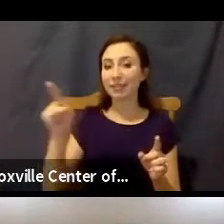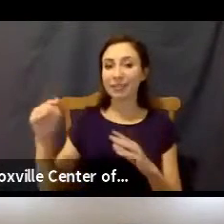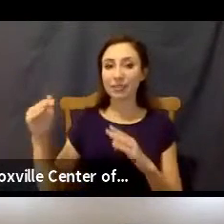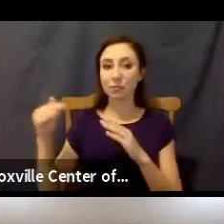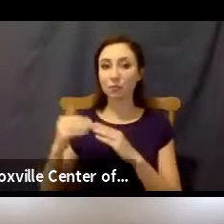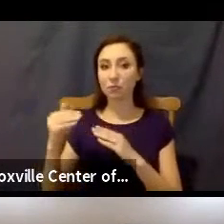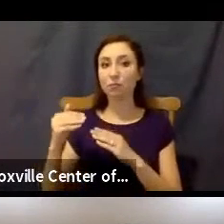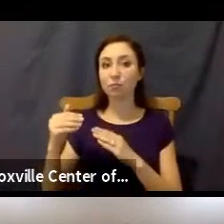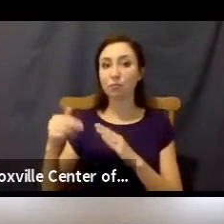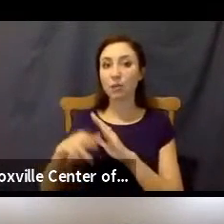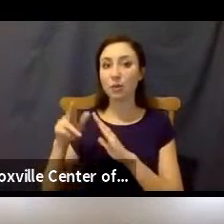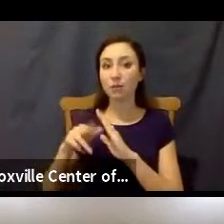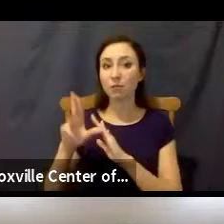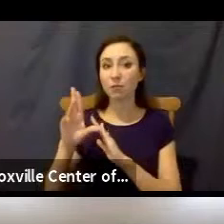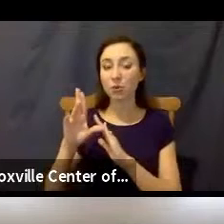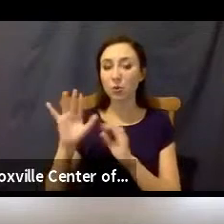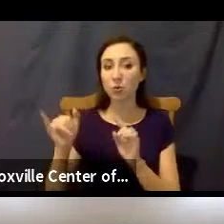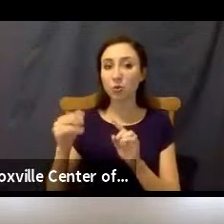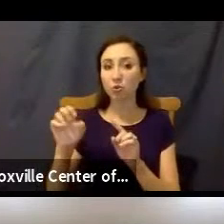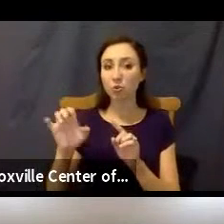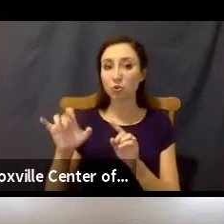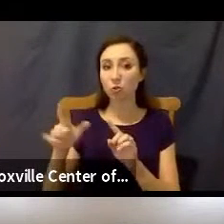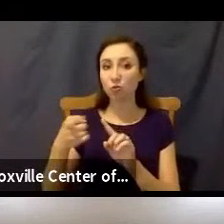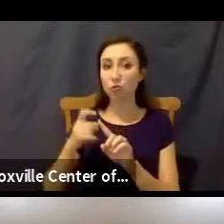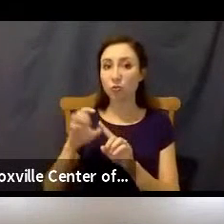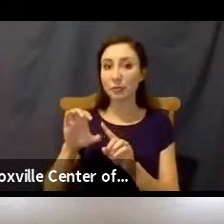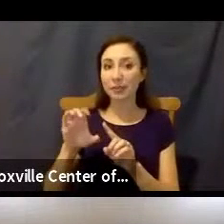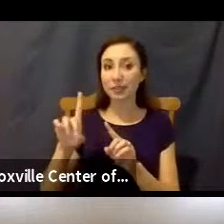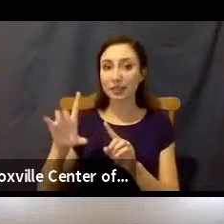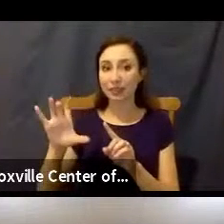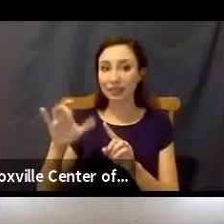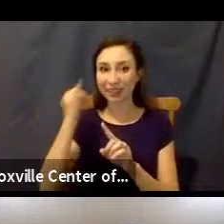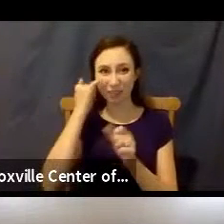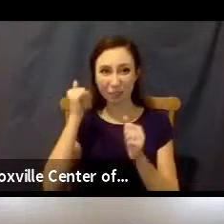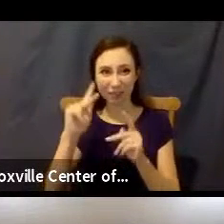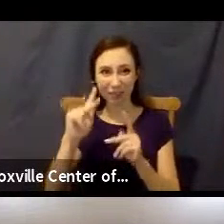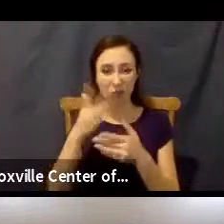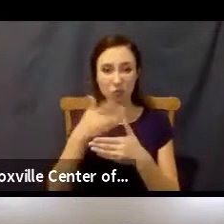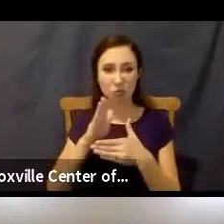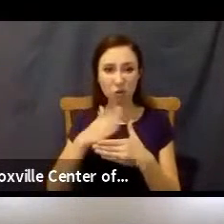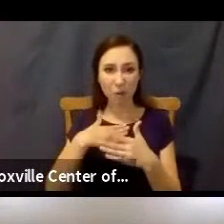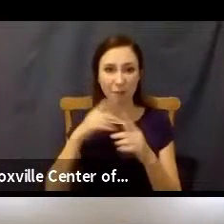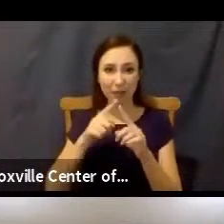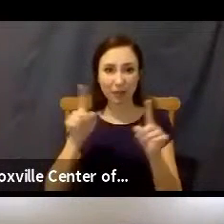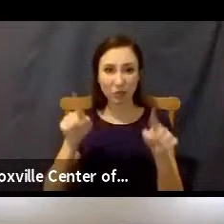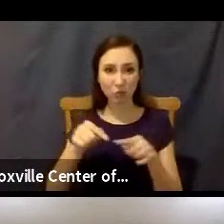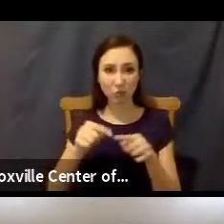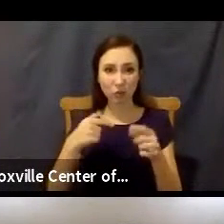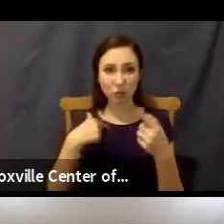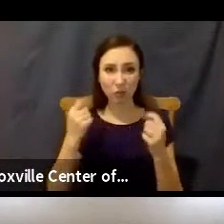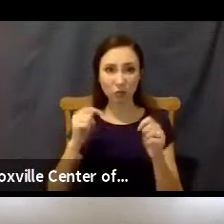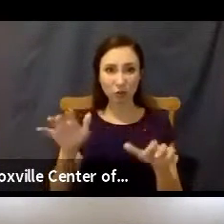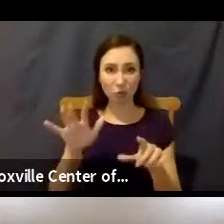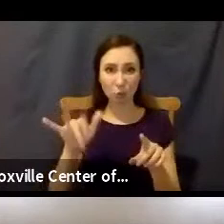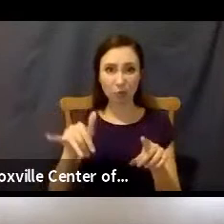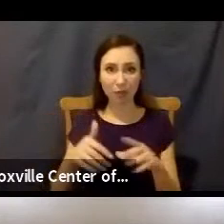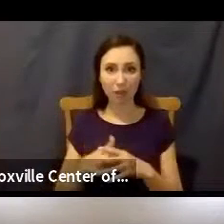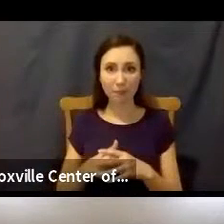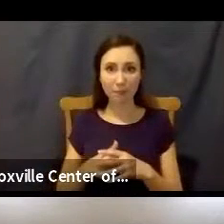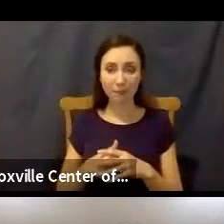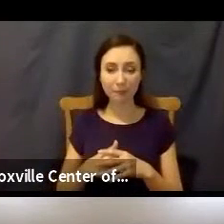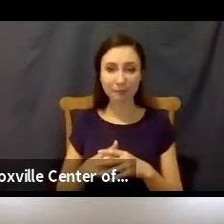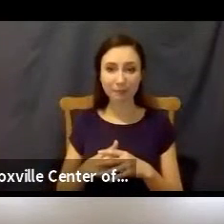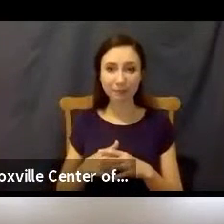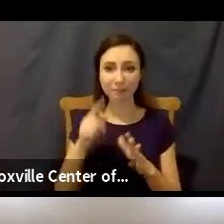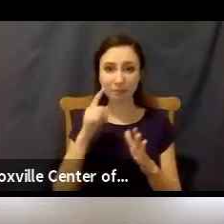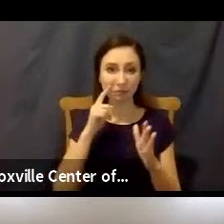the CDC. And if it lets me share my screen, I'm going to try to do that. There was a study that